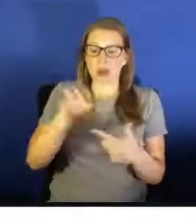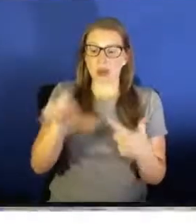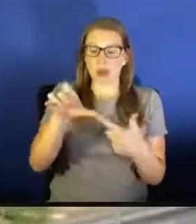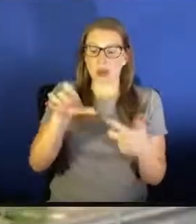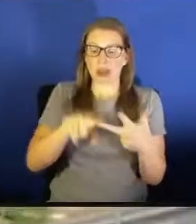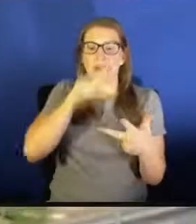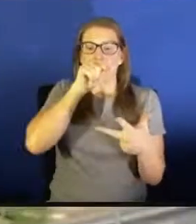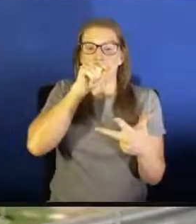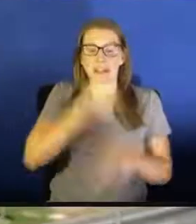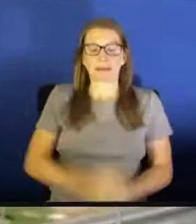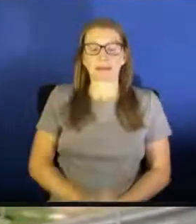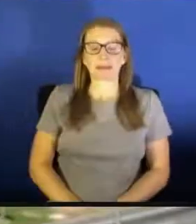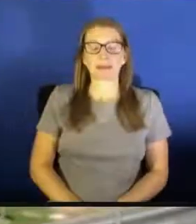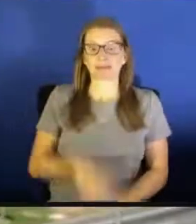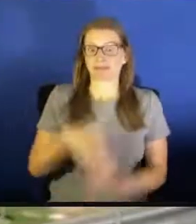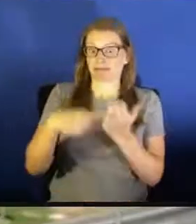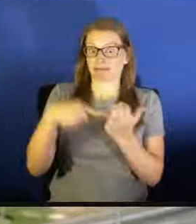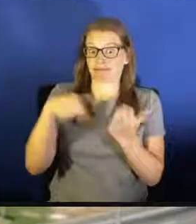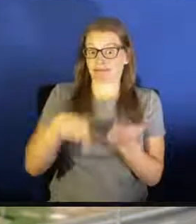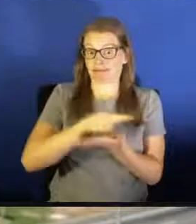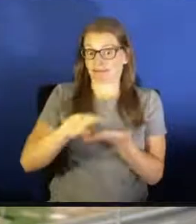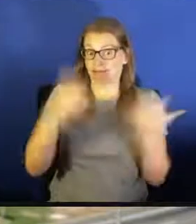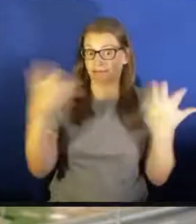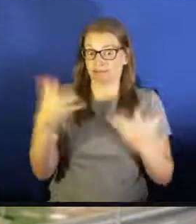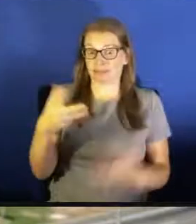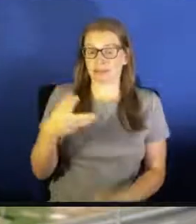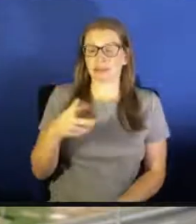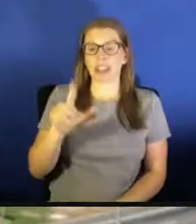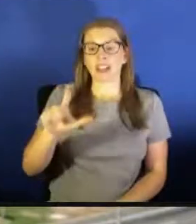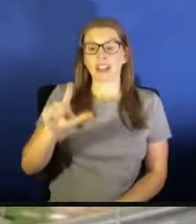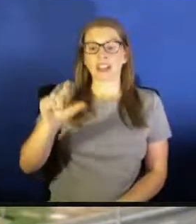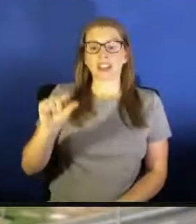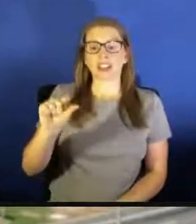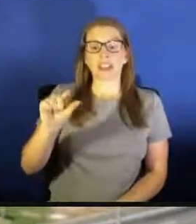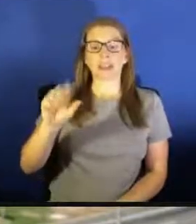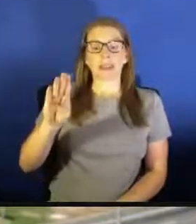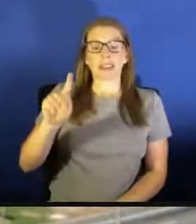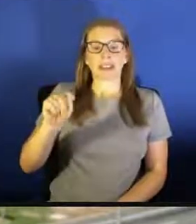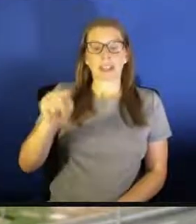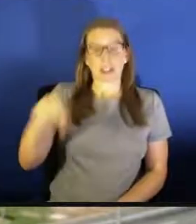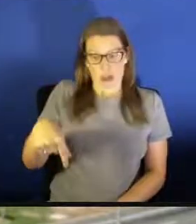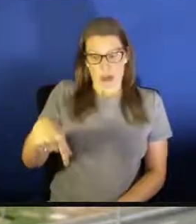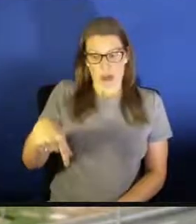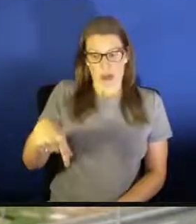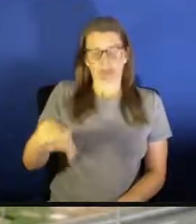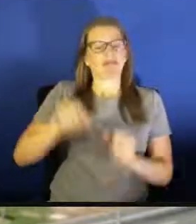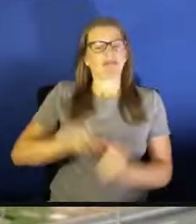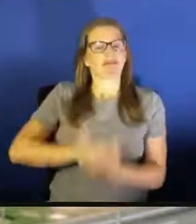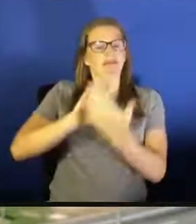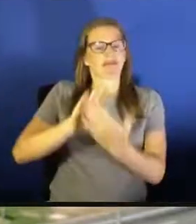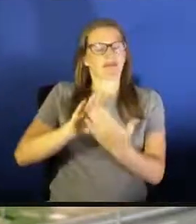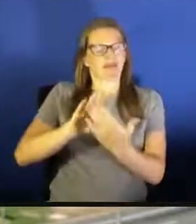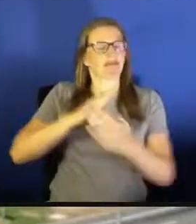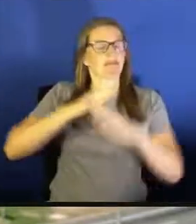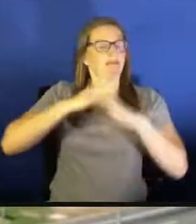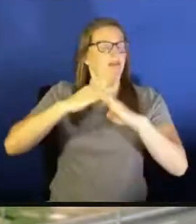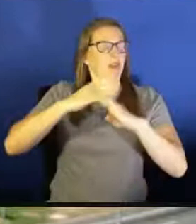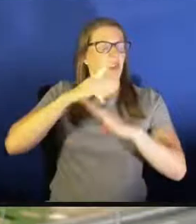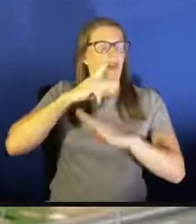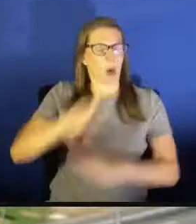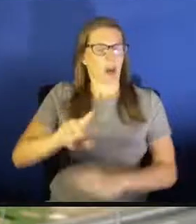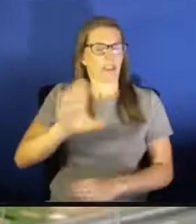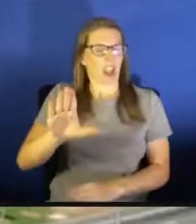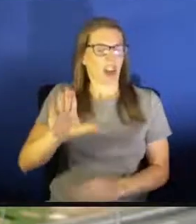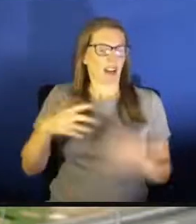up, members of the LGBTQ community can face barriers in healthcare that they need. What can be done to help close the